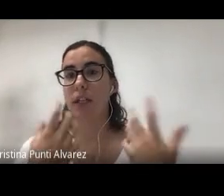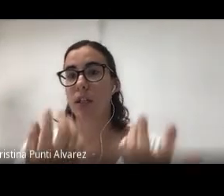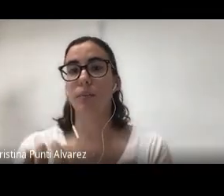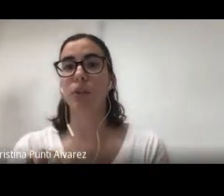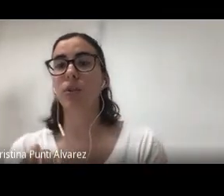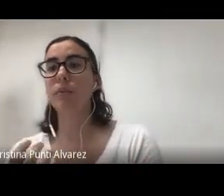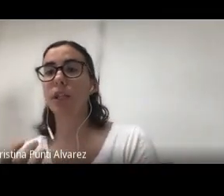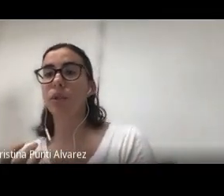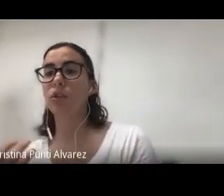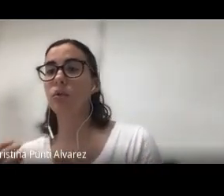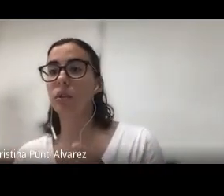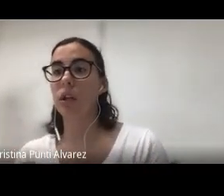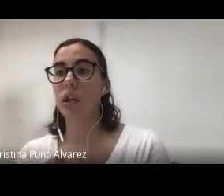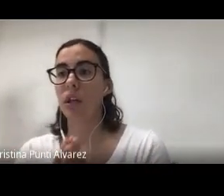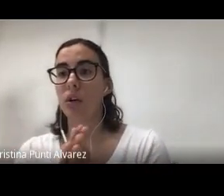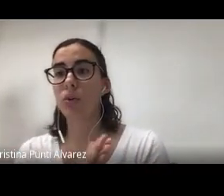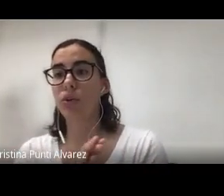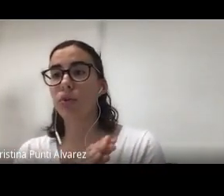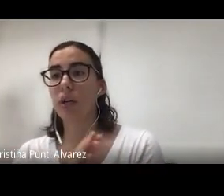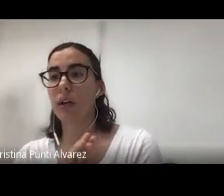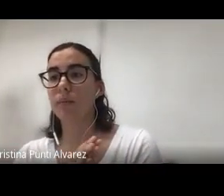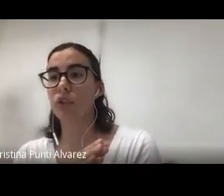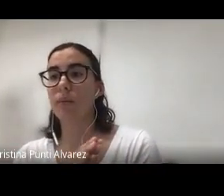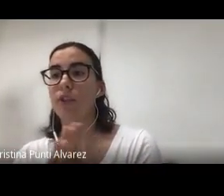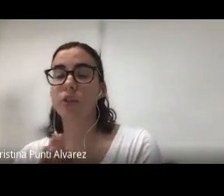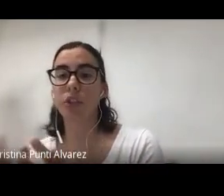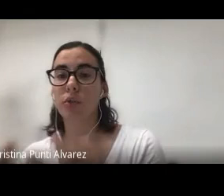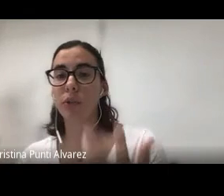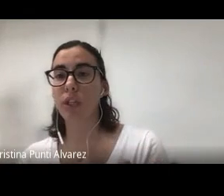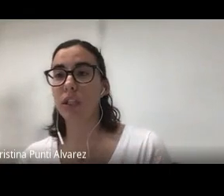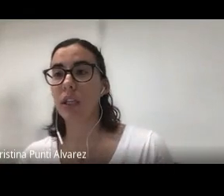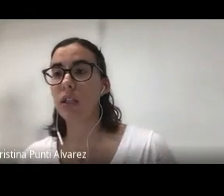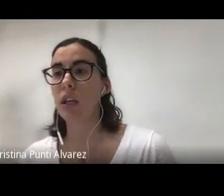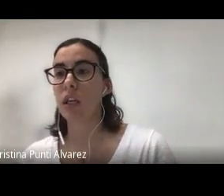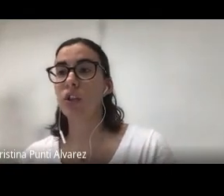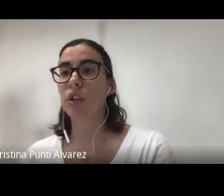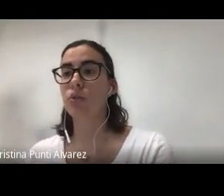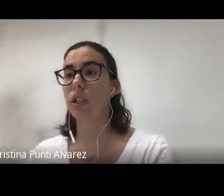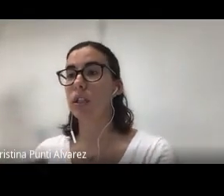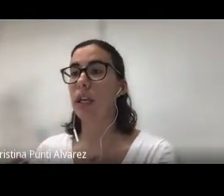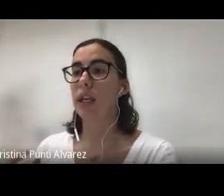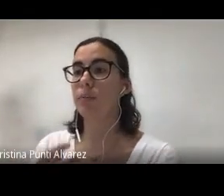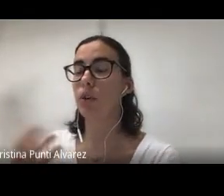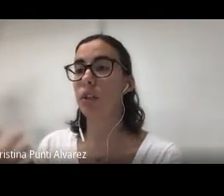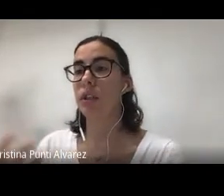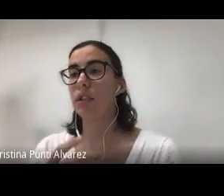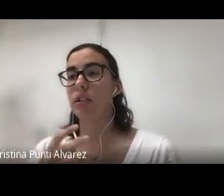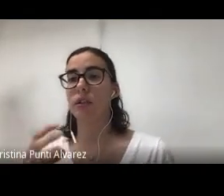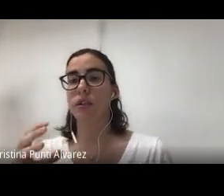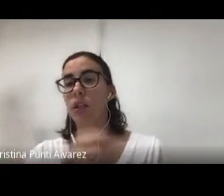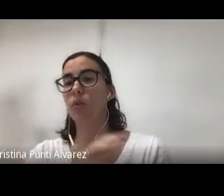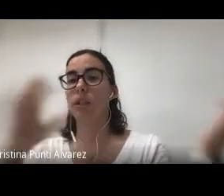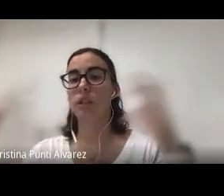perspective as an important one, but we also will look through some first-person view datasets in order to understand and explore